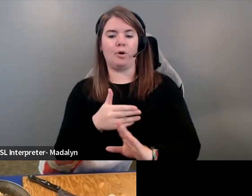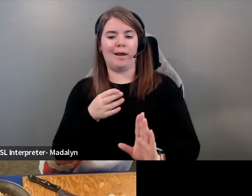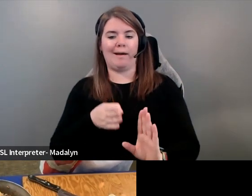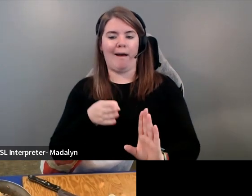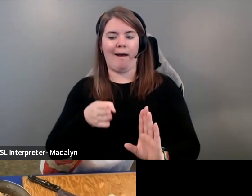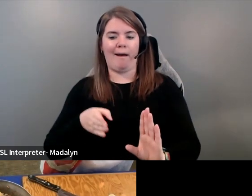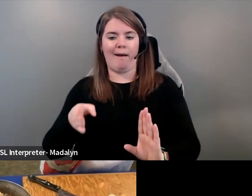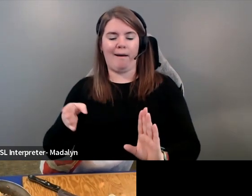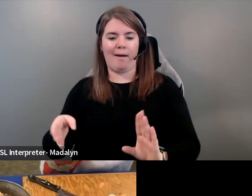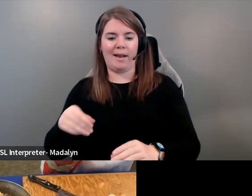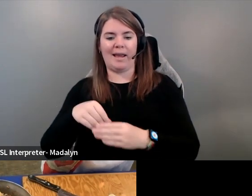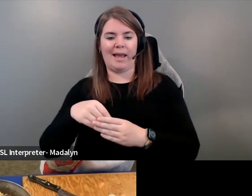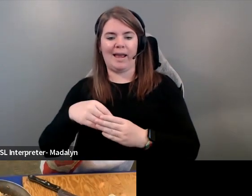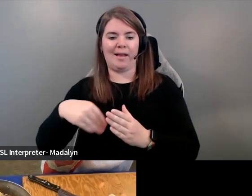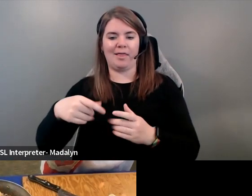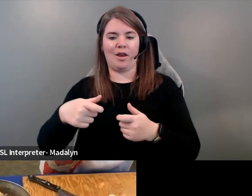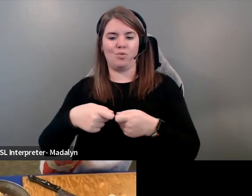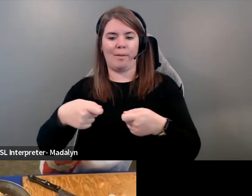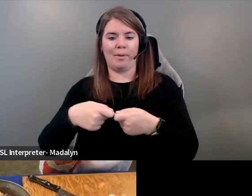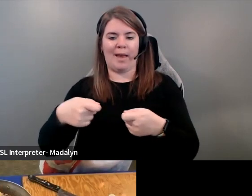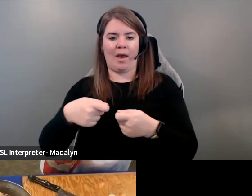the rubber bands. Okay.